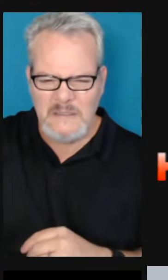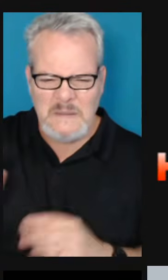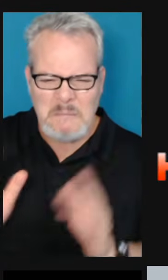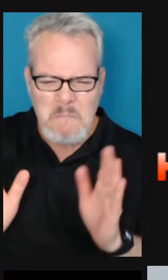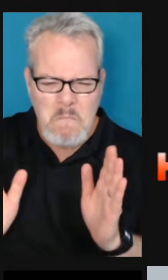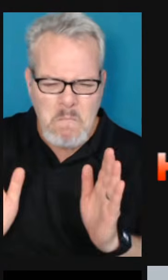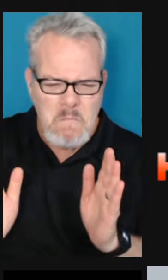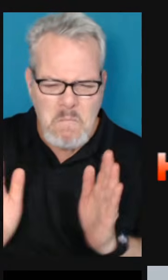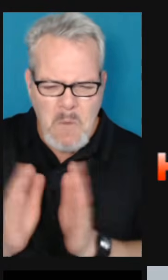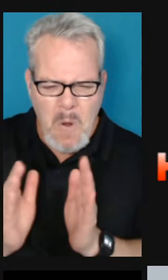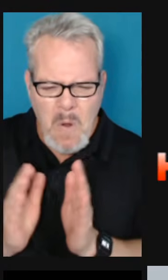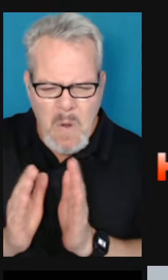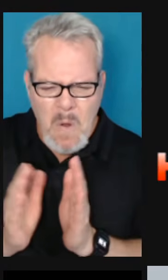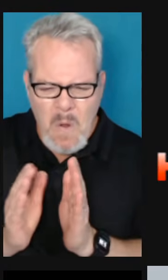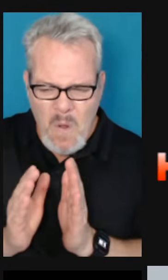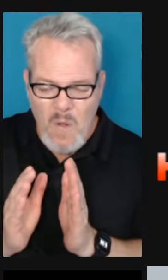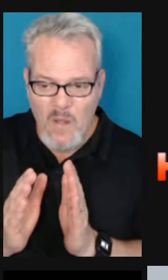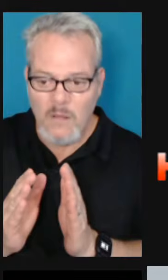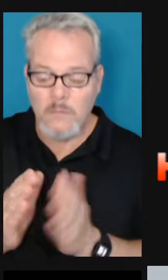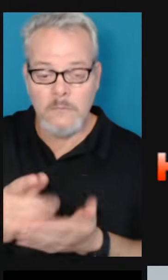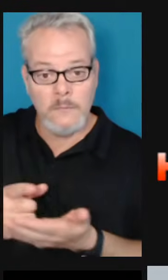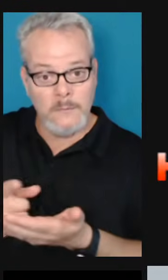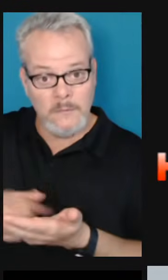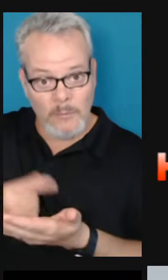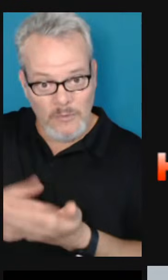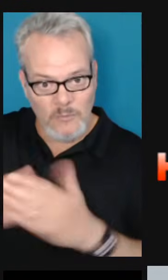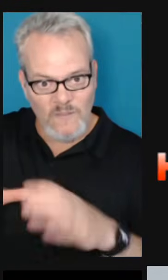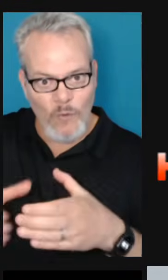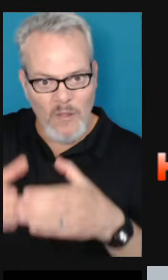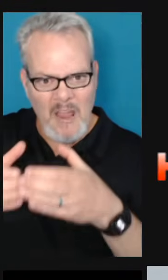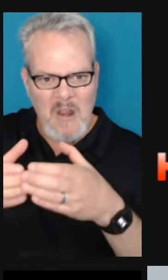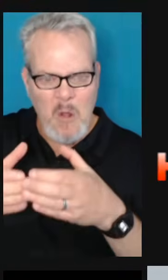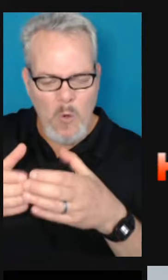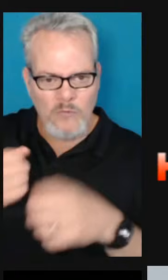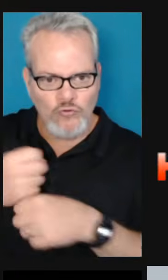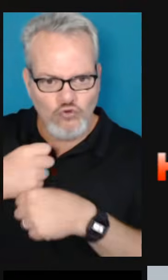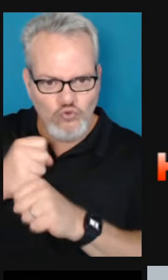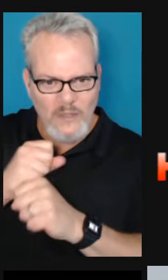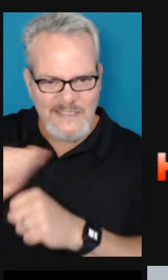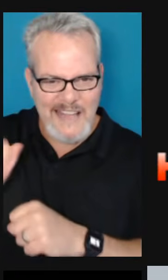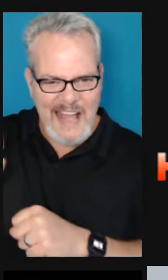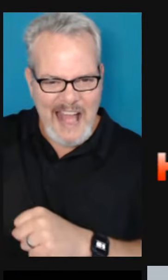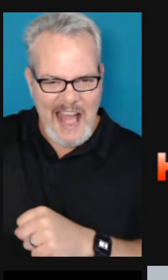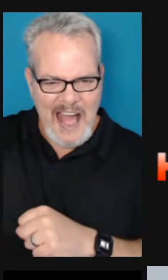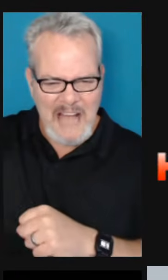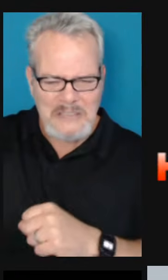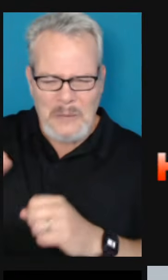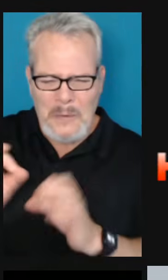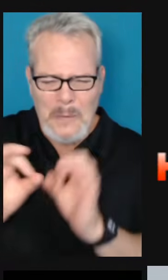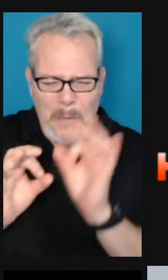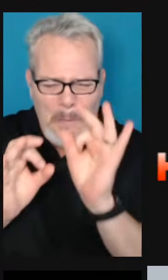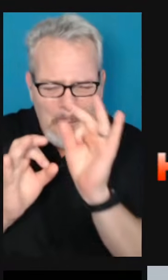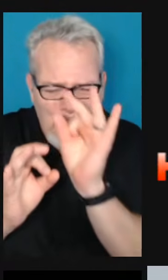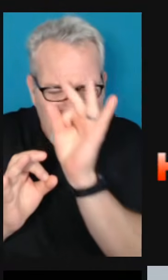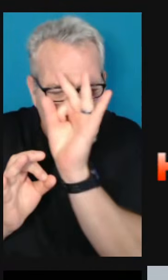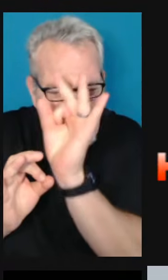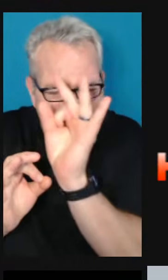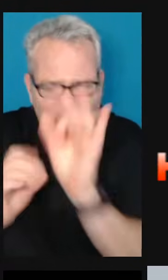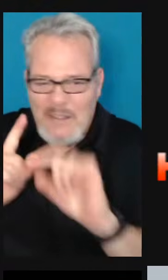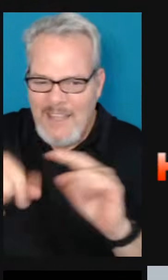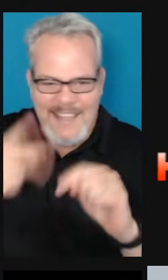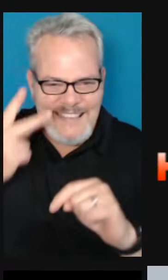explosive volcanoes that produce ash that's smaller than 0.02 millimeters also, right? So, whole other order of magnitude smaller.